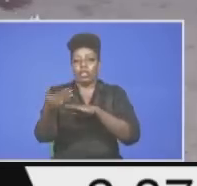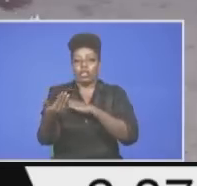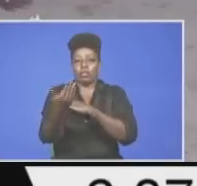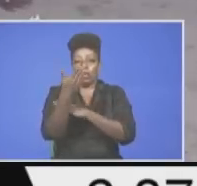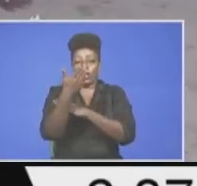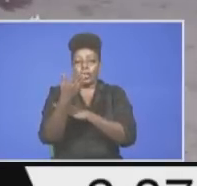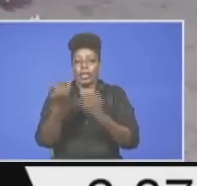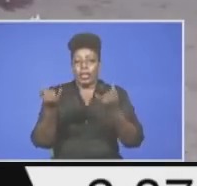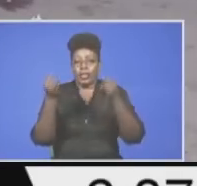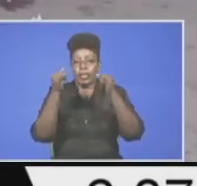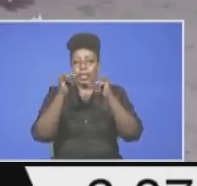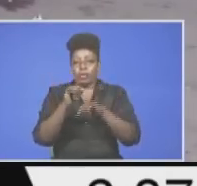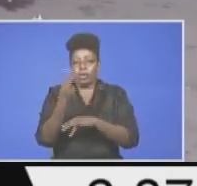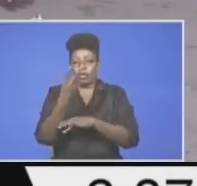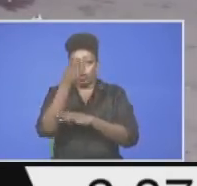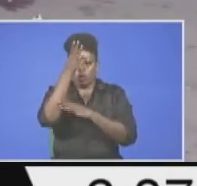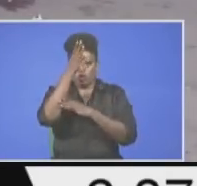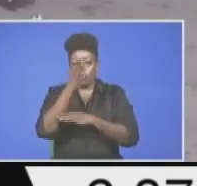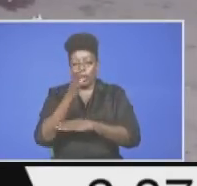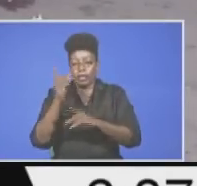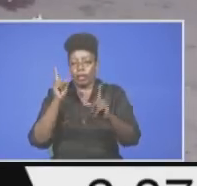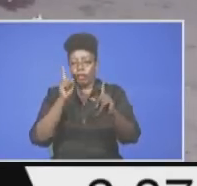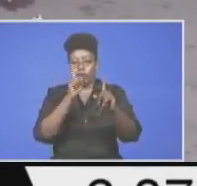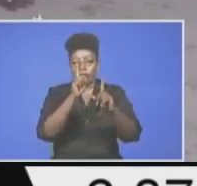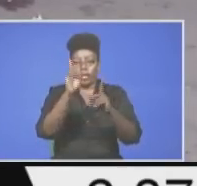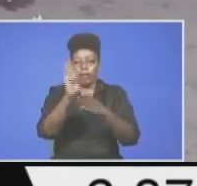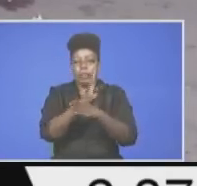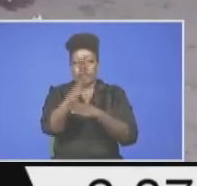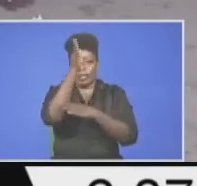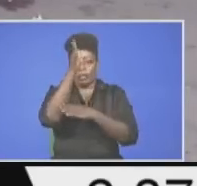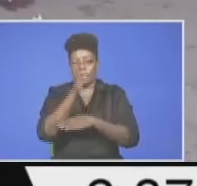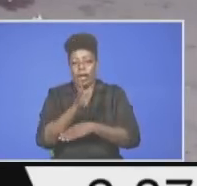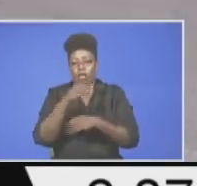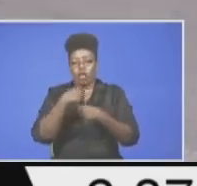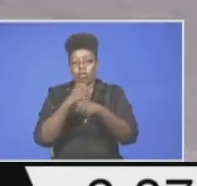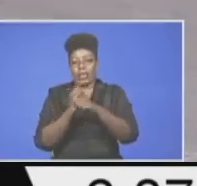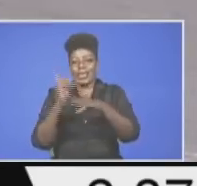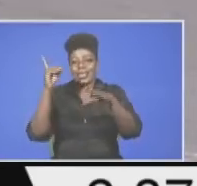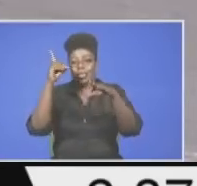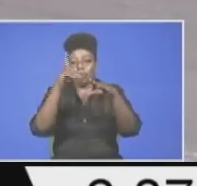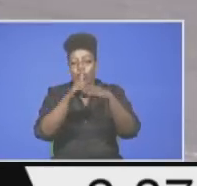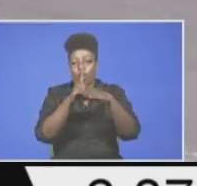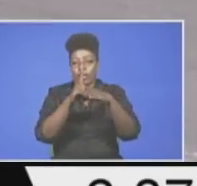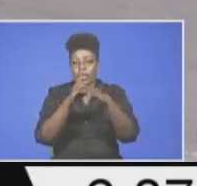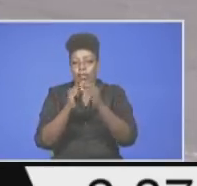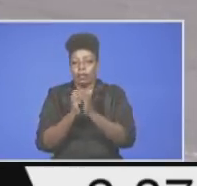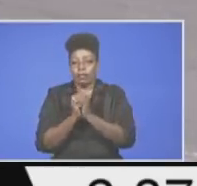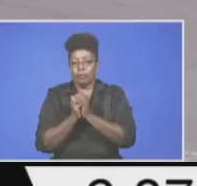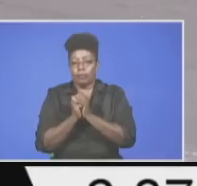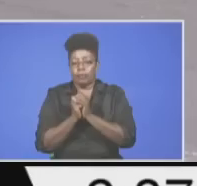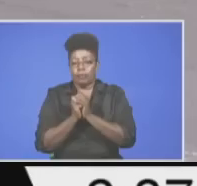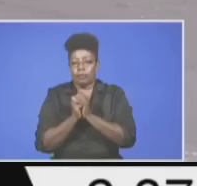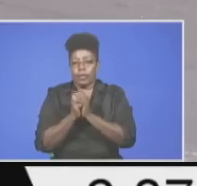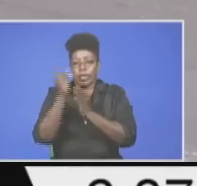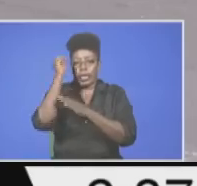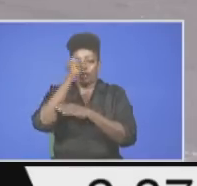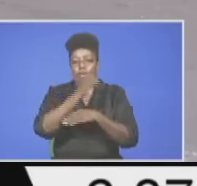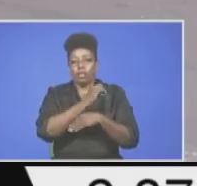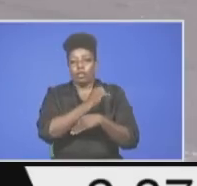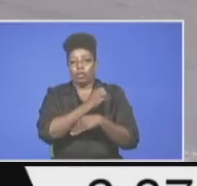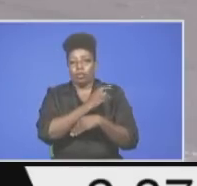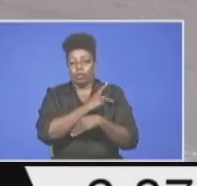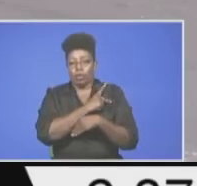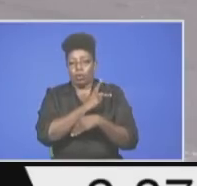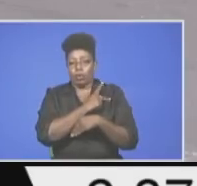the incident unfolded when two men confronted a businessman who was making a deposit. Police Superintendent Shanton Knowles gives this